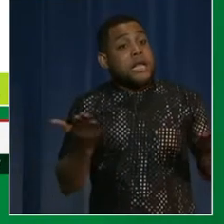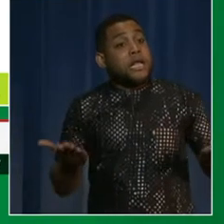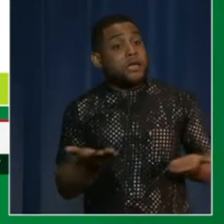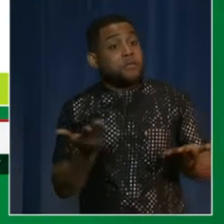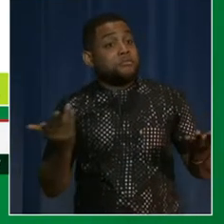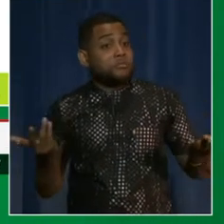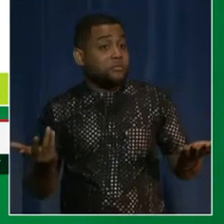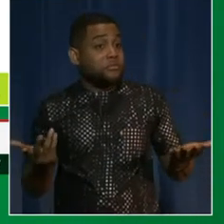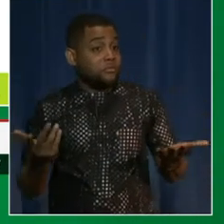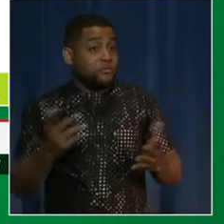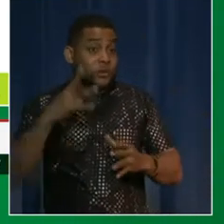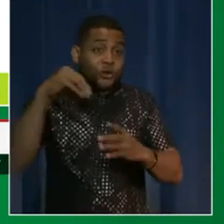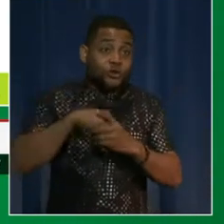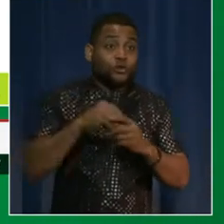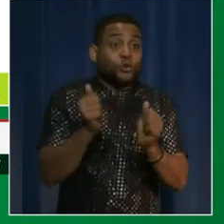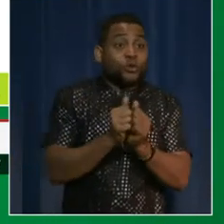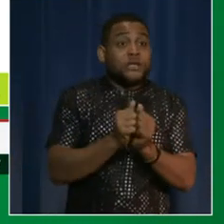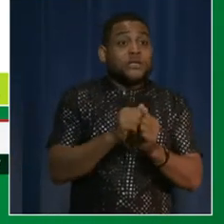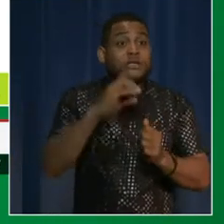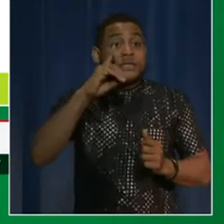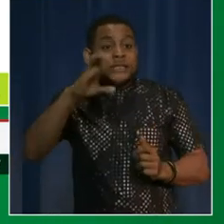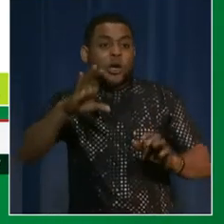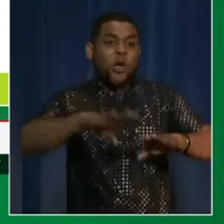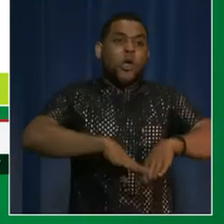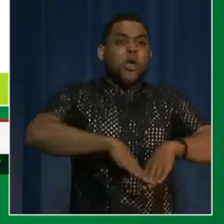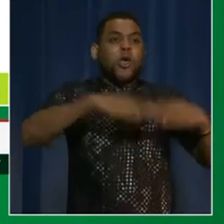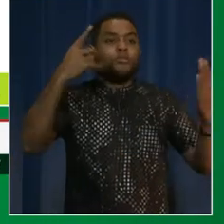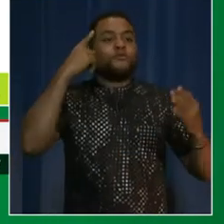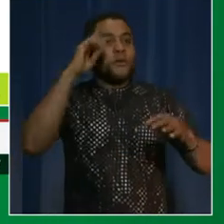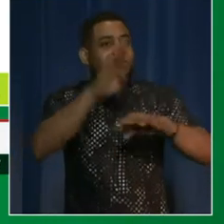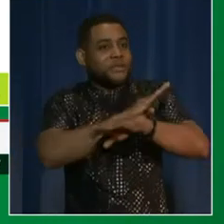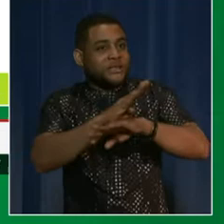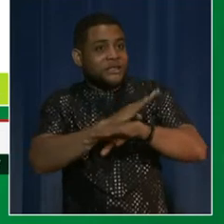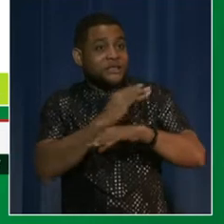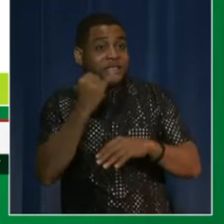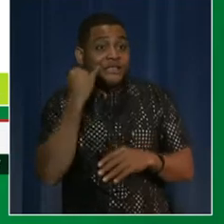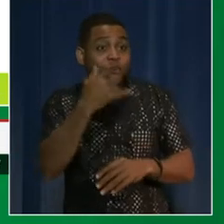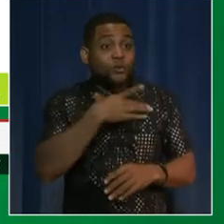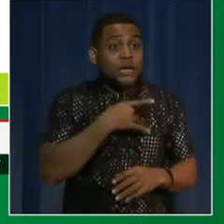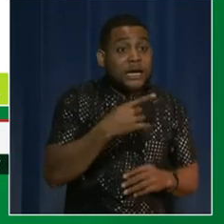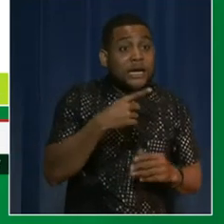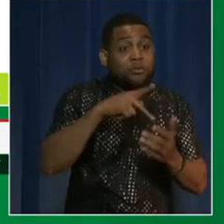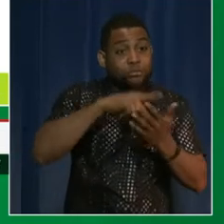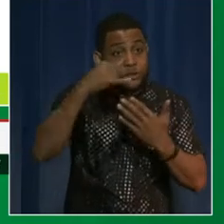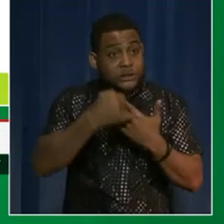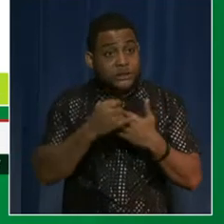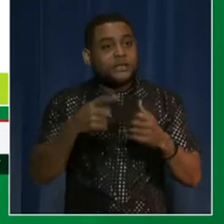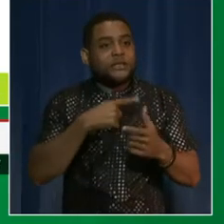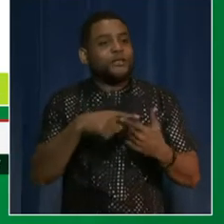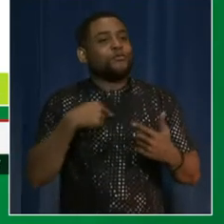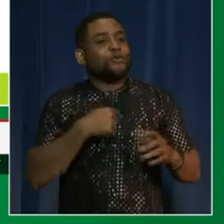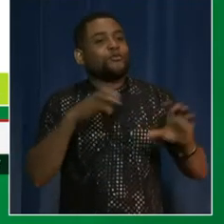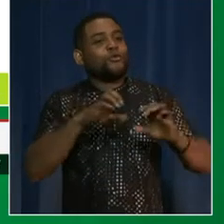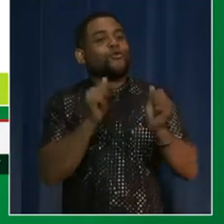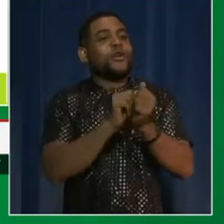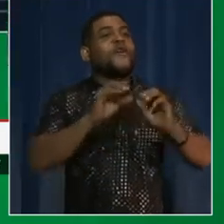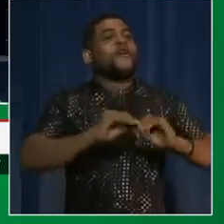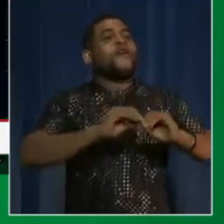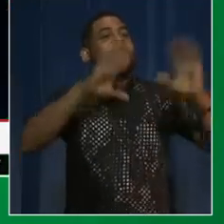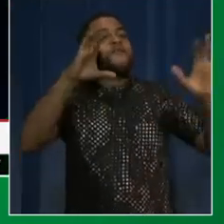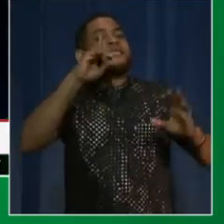being open for business. And if you like any of our projects, you're going to do, obviously, DC.com. Thank